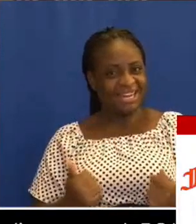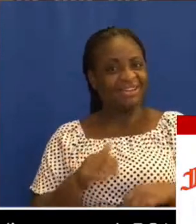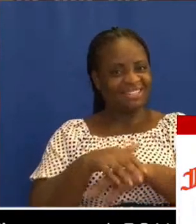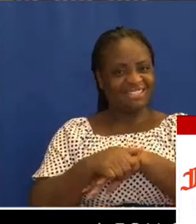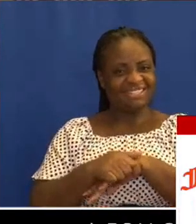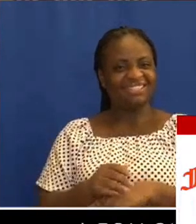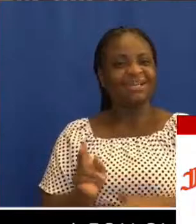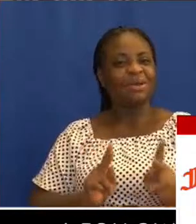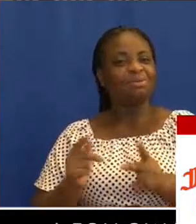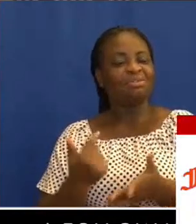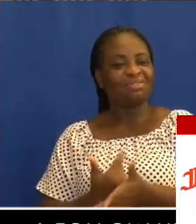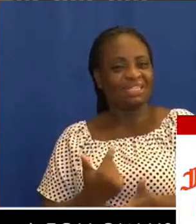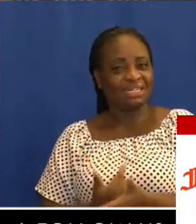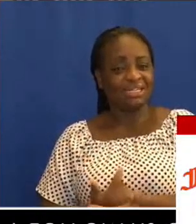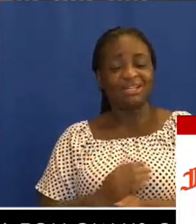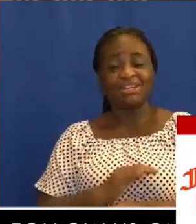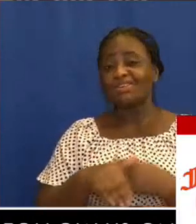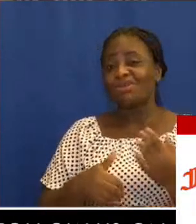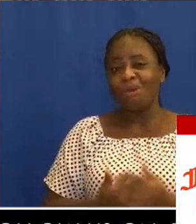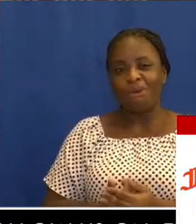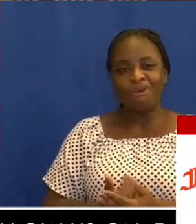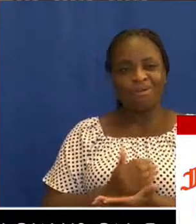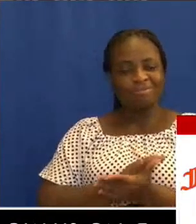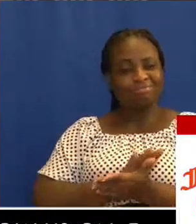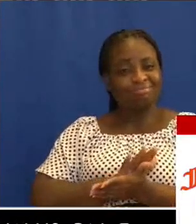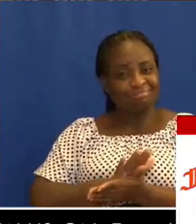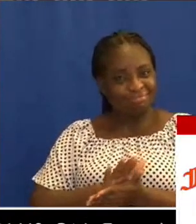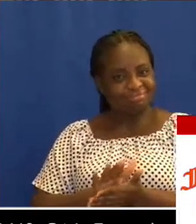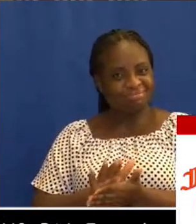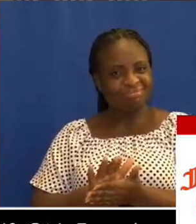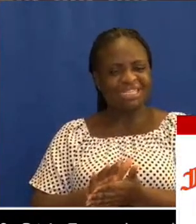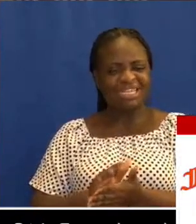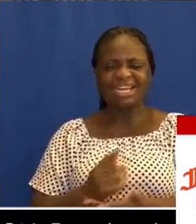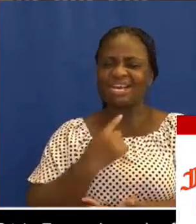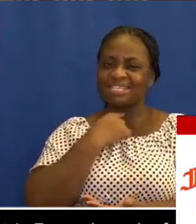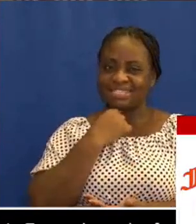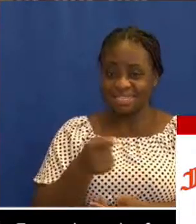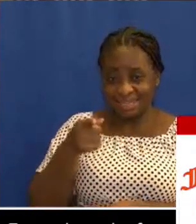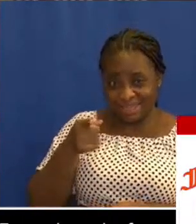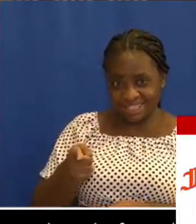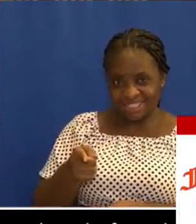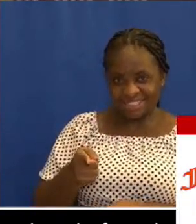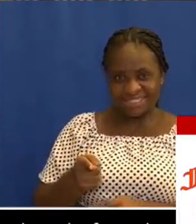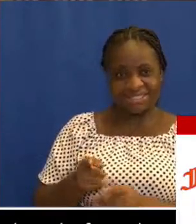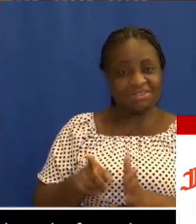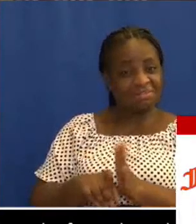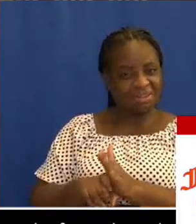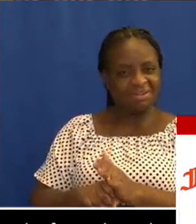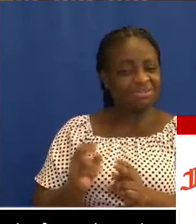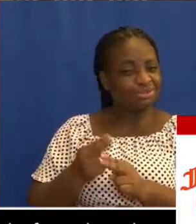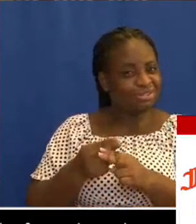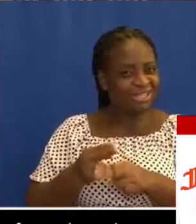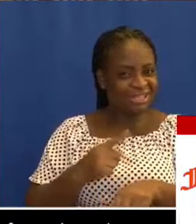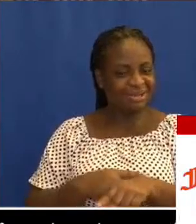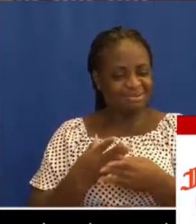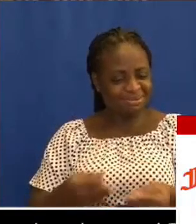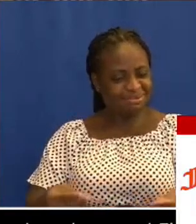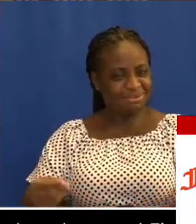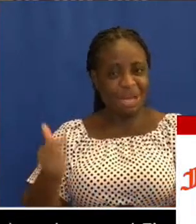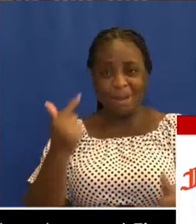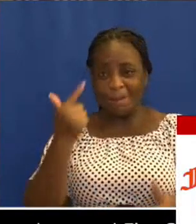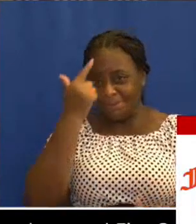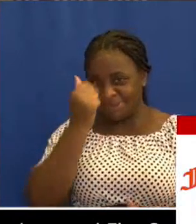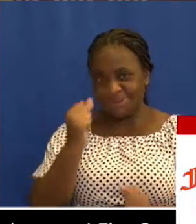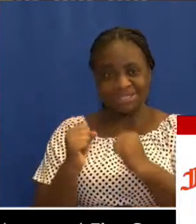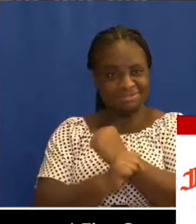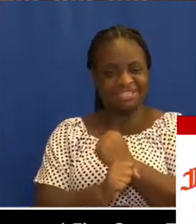Fellow Ghanaians, in all sincerity, I repeat that this too shall pass, for